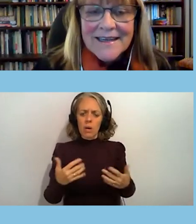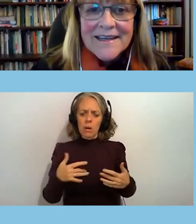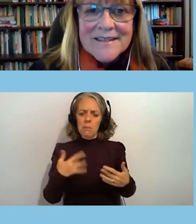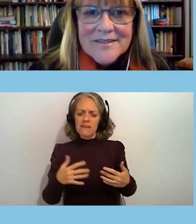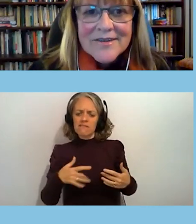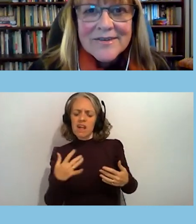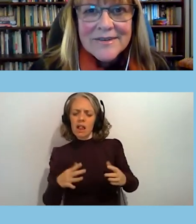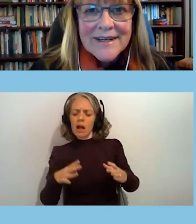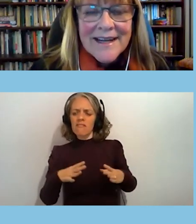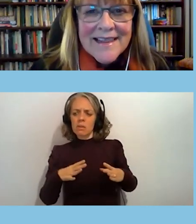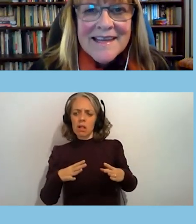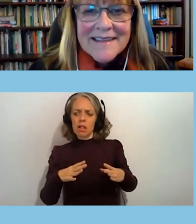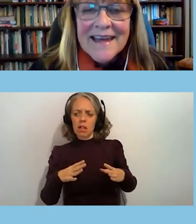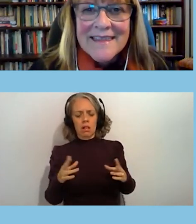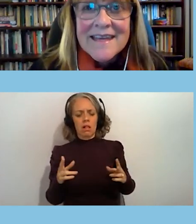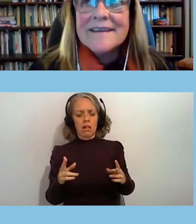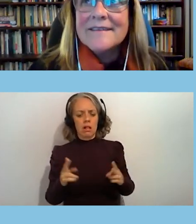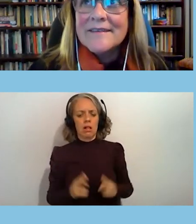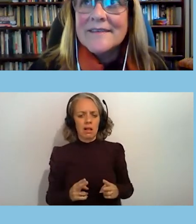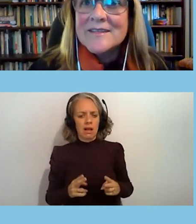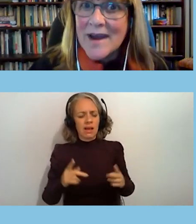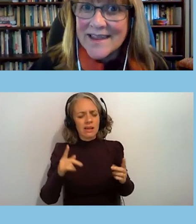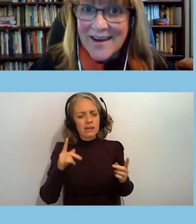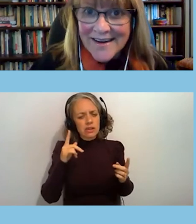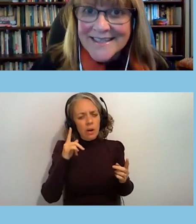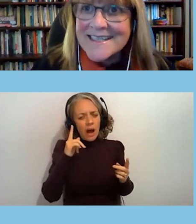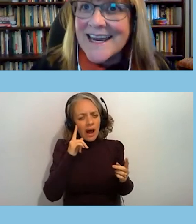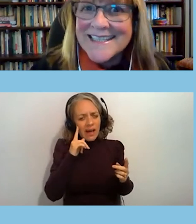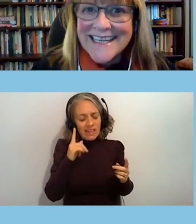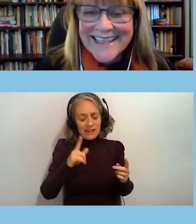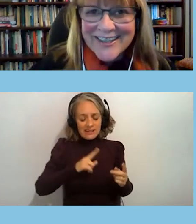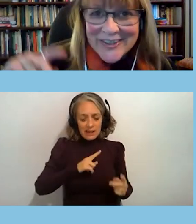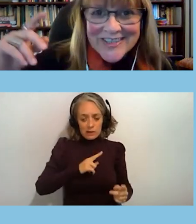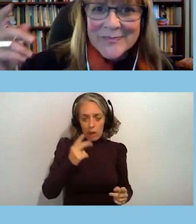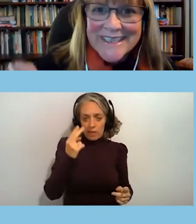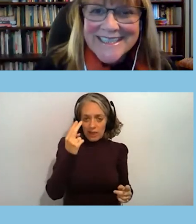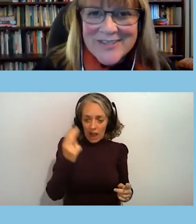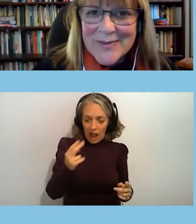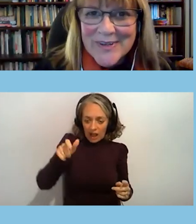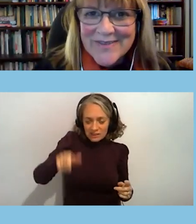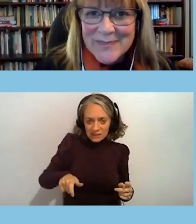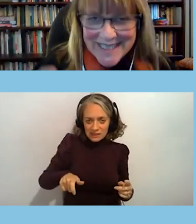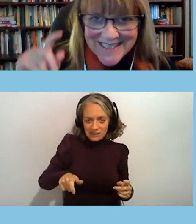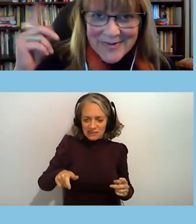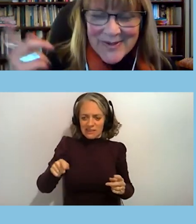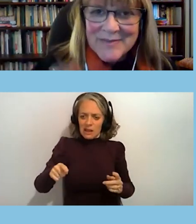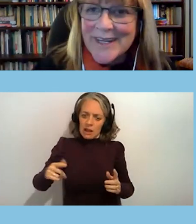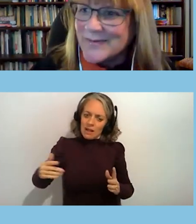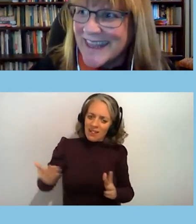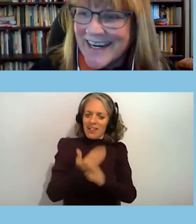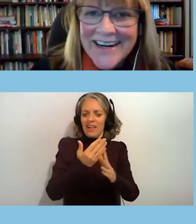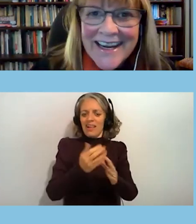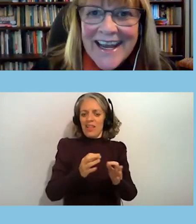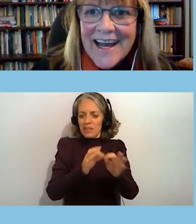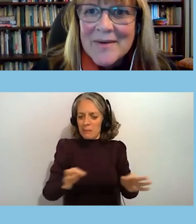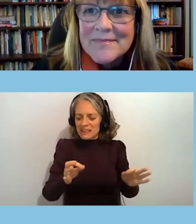ease. So I think that's why the artist, as the incorrigible disturber of the peace, quoting